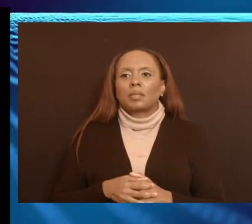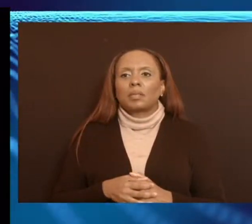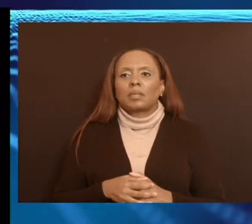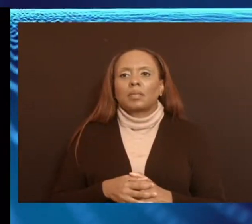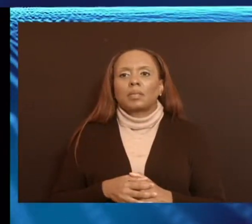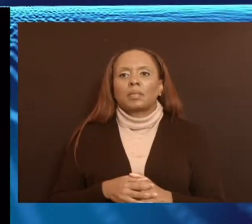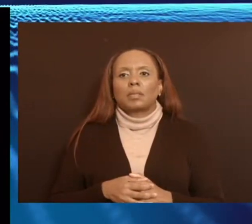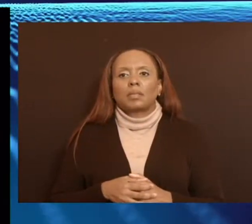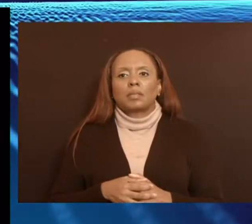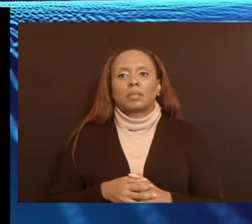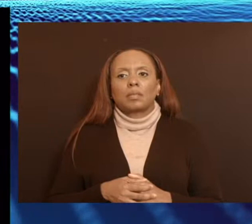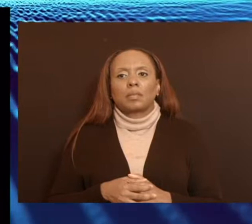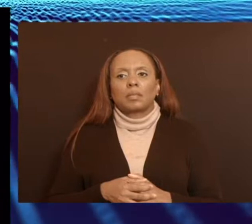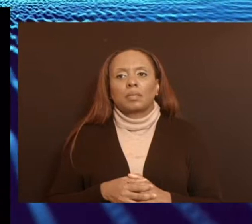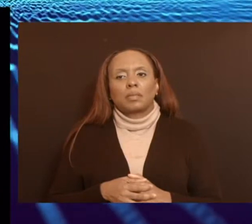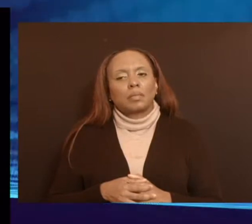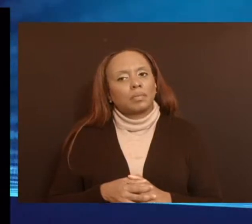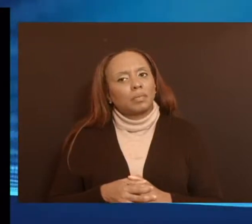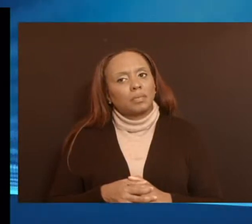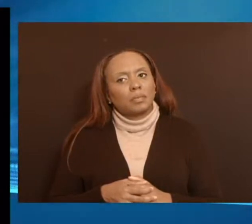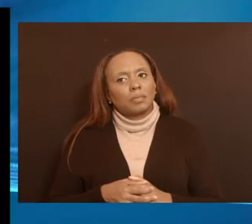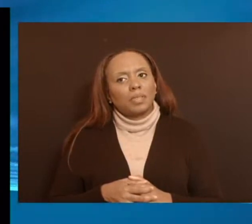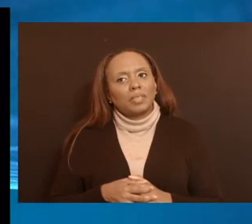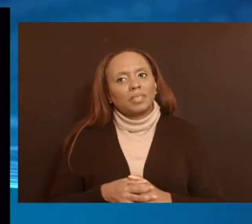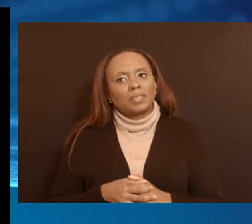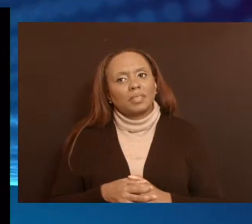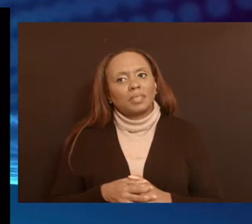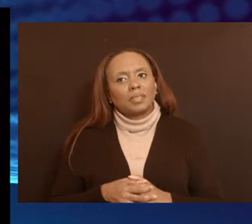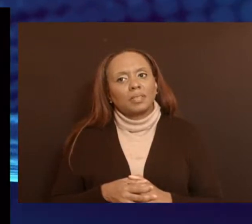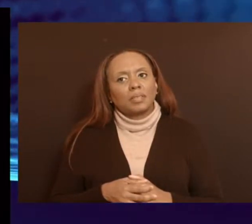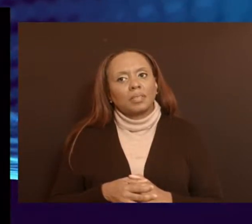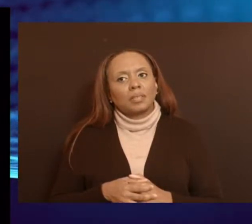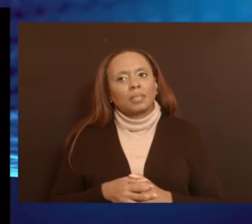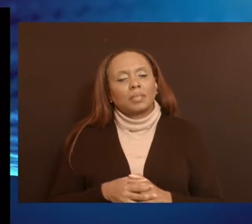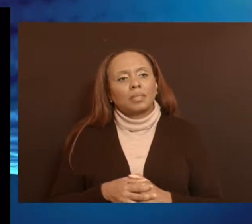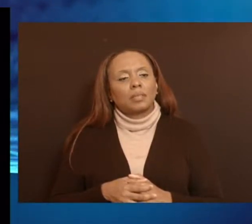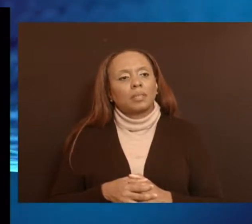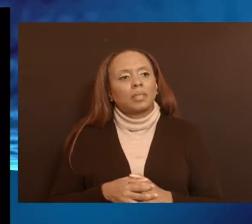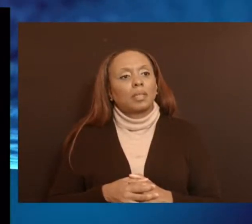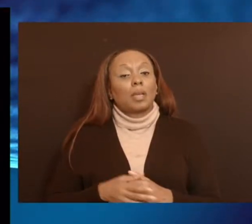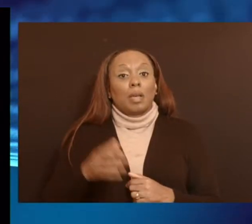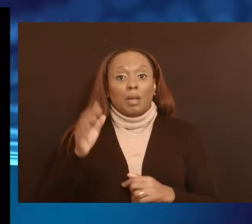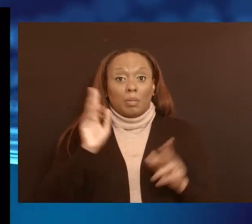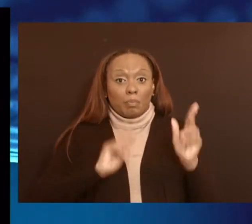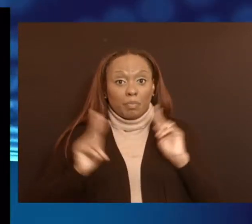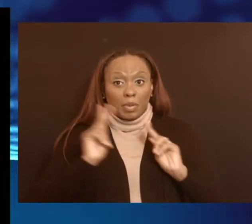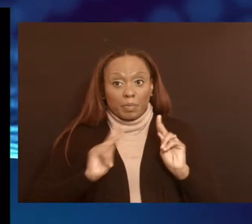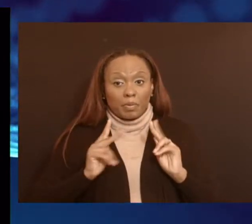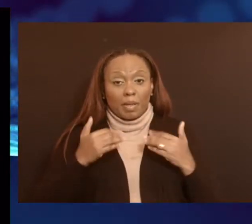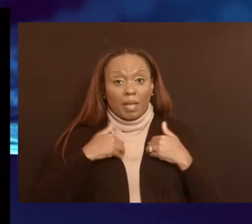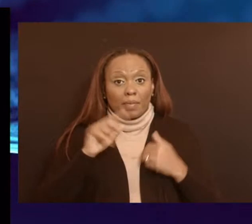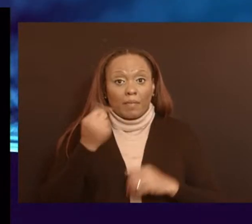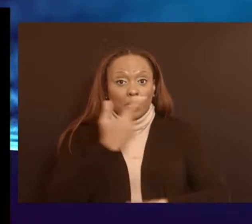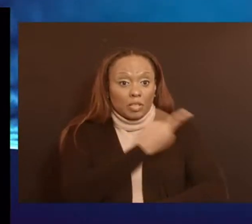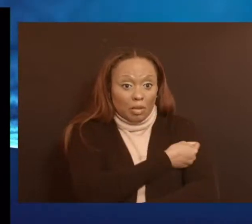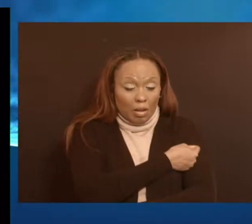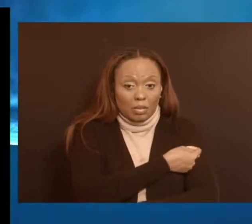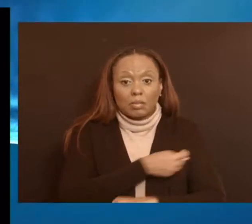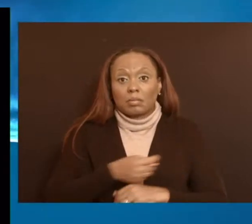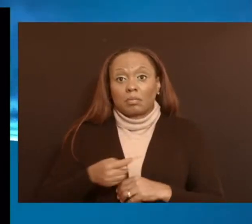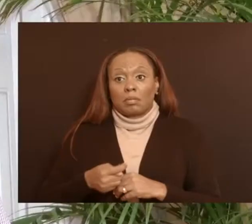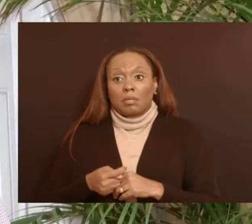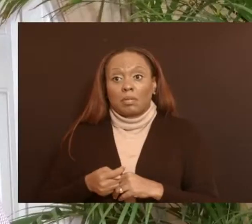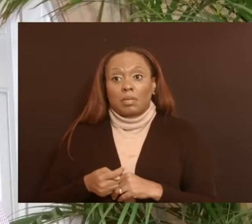of your in question. terms of if persons are doing, they're going back for their second shot. So yes, we have